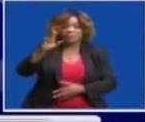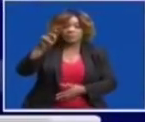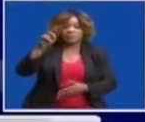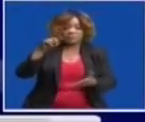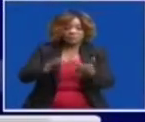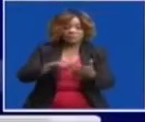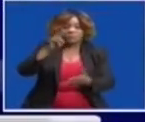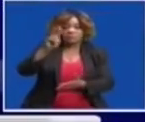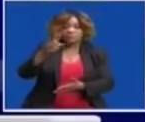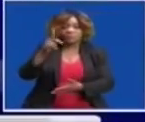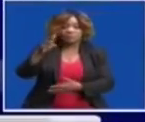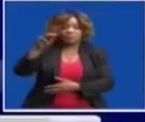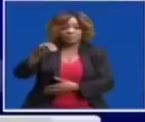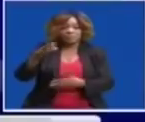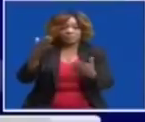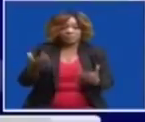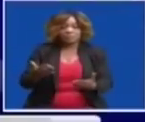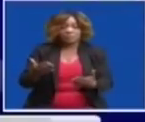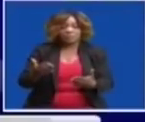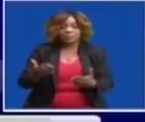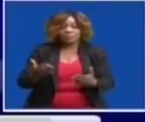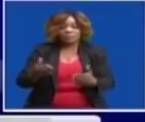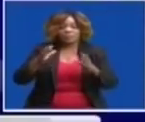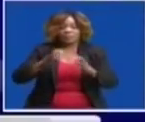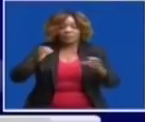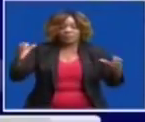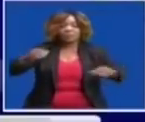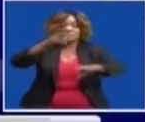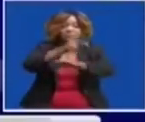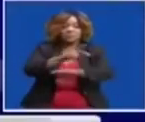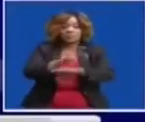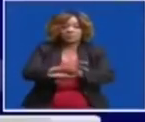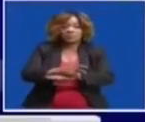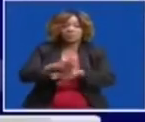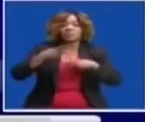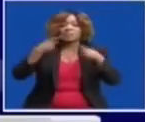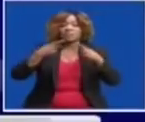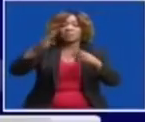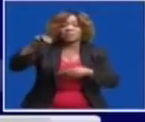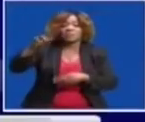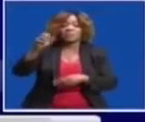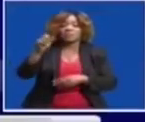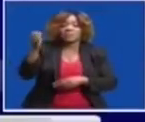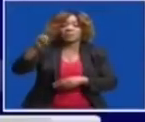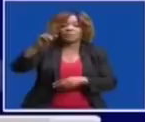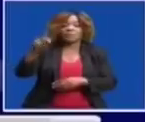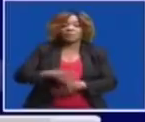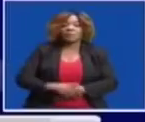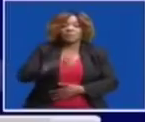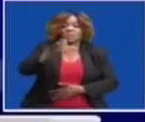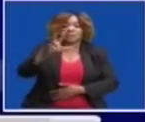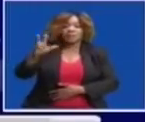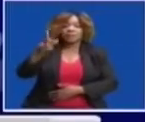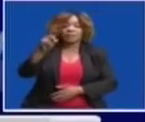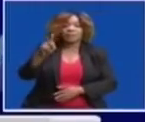75.2 kilometer Luela Milambo 2018 grid extension project. Pastor Musonda says that the 33 kilovolts